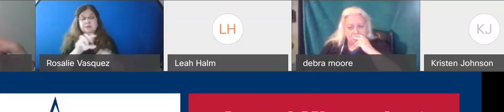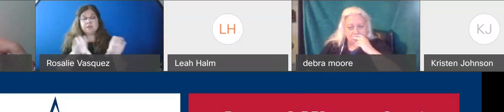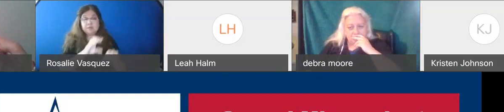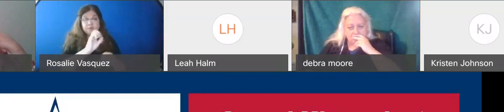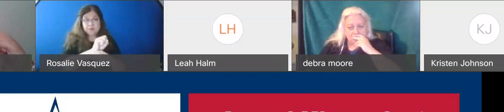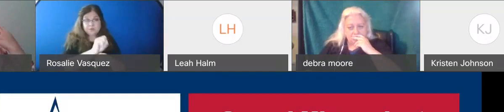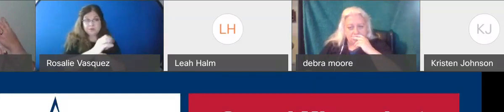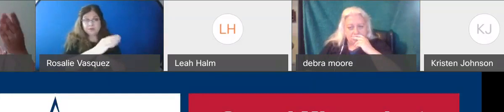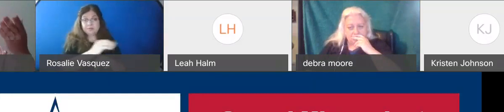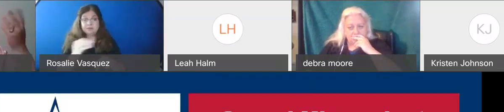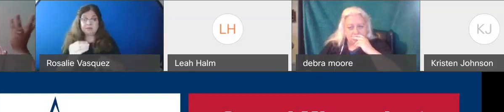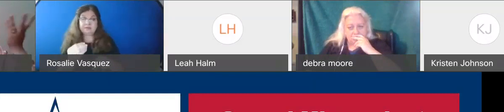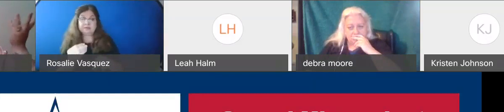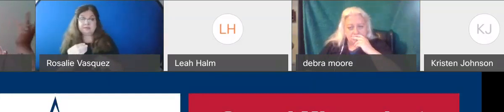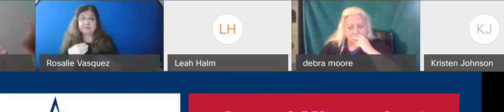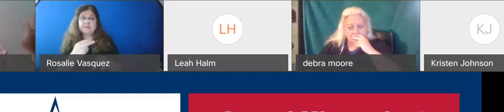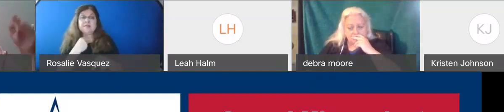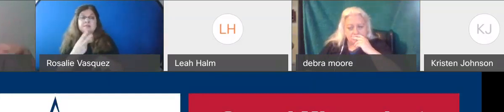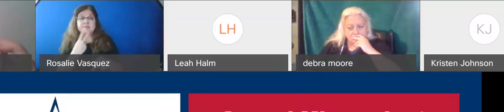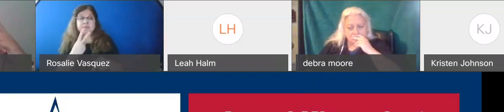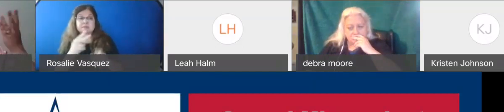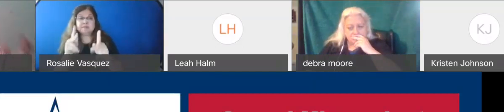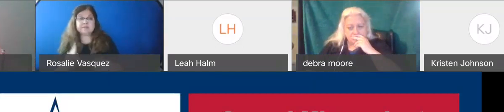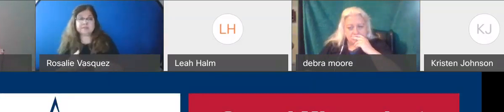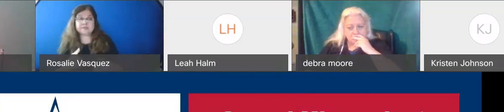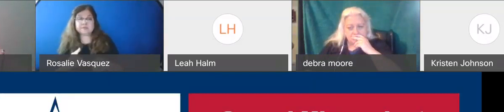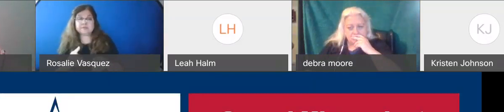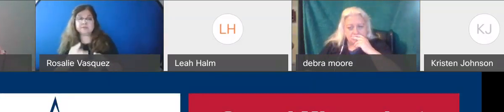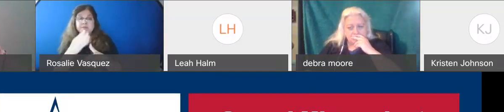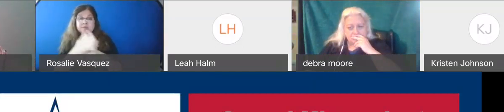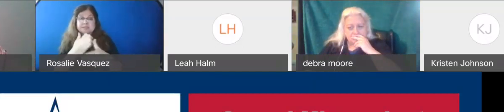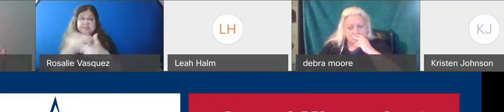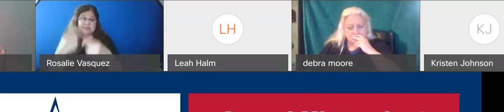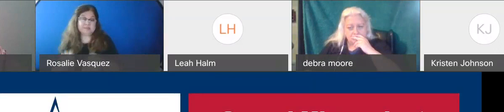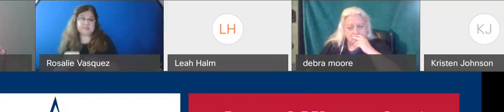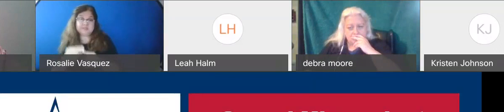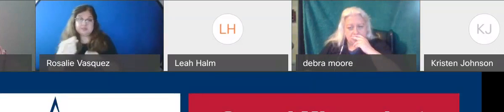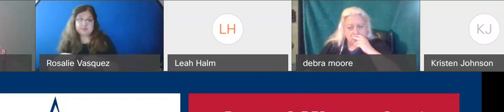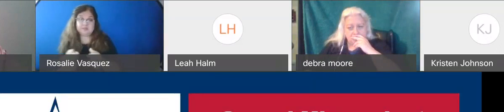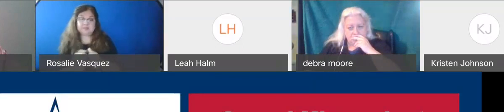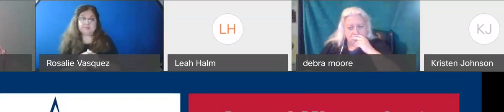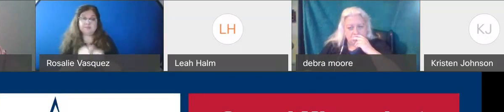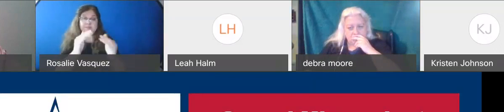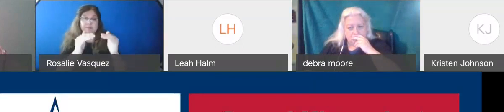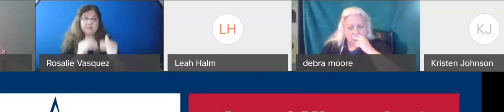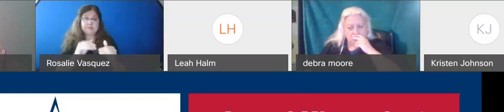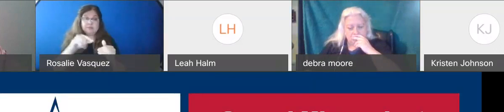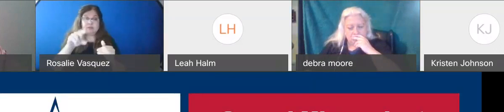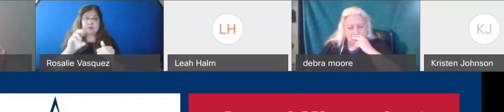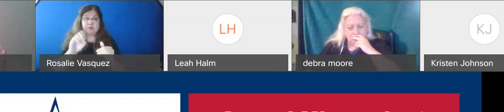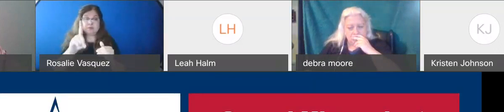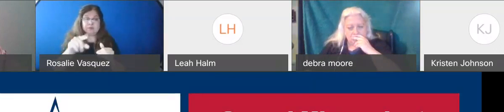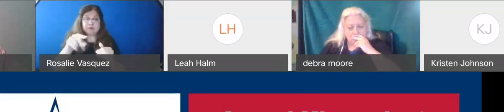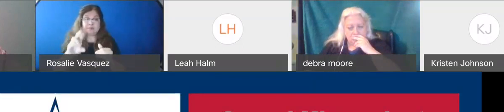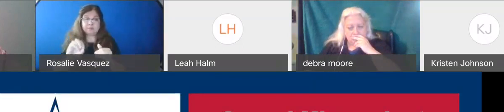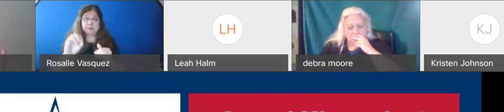and any verbal, physical, or visual forms of harassment occur. Then quid pro quo refers to the form of